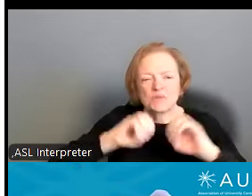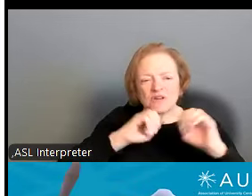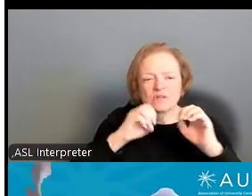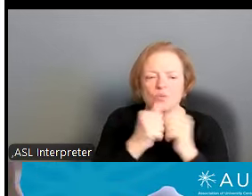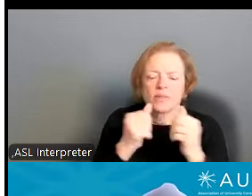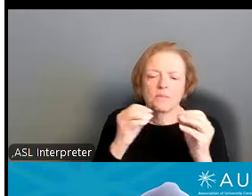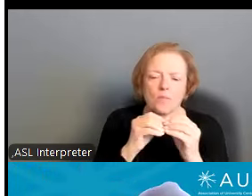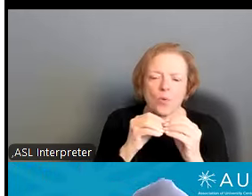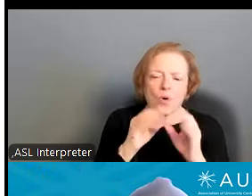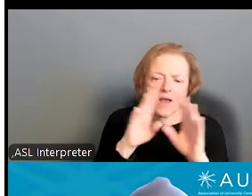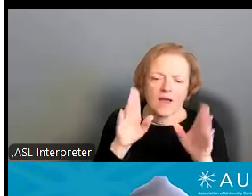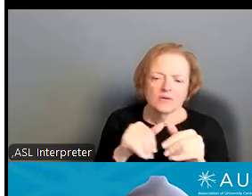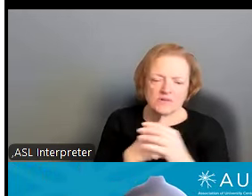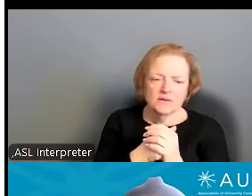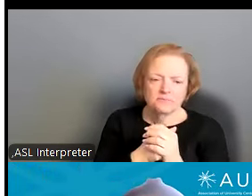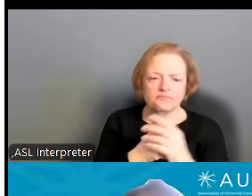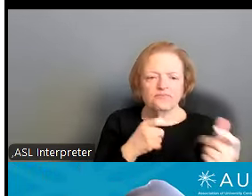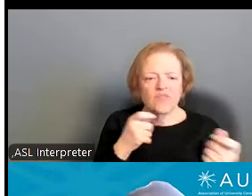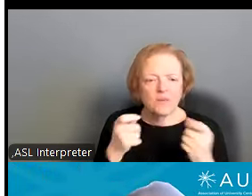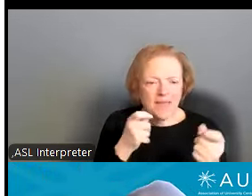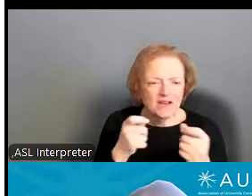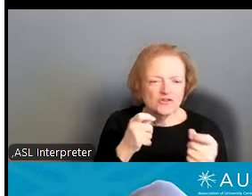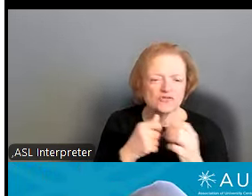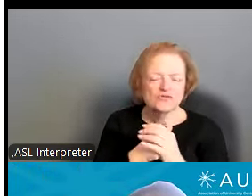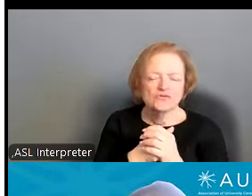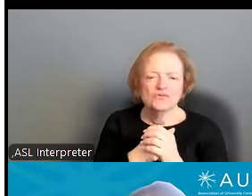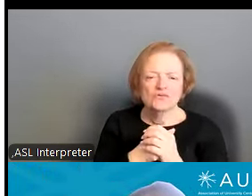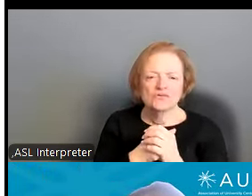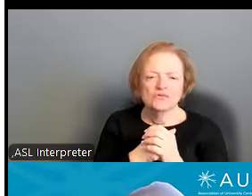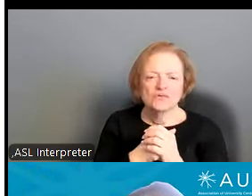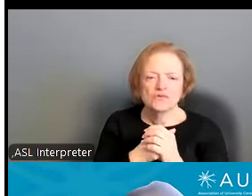housing managers and sort of these